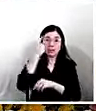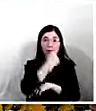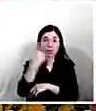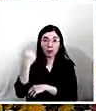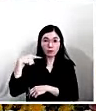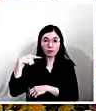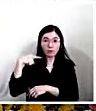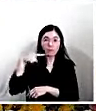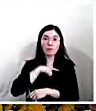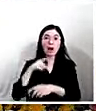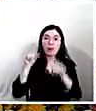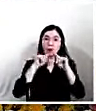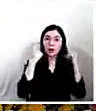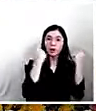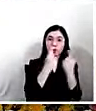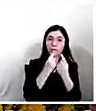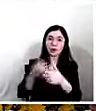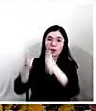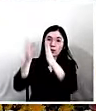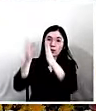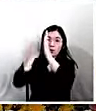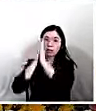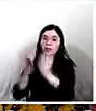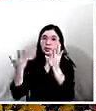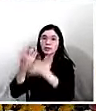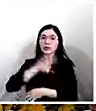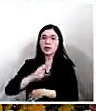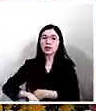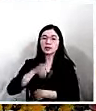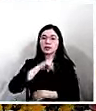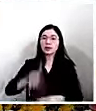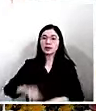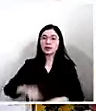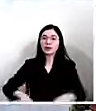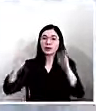this through Christ our Lord. Amen.